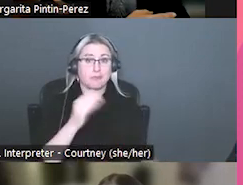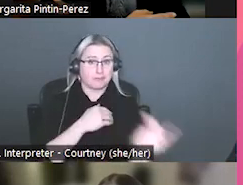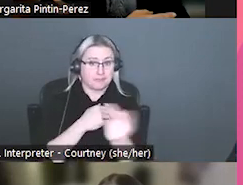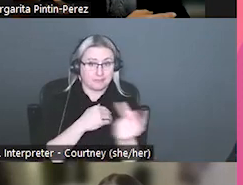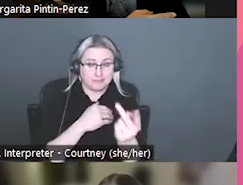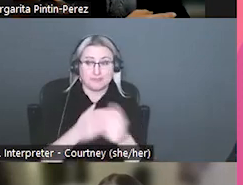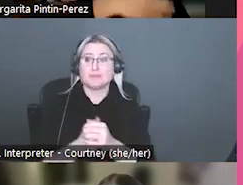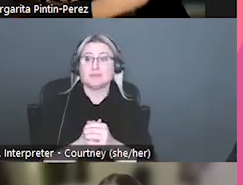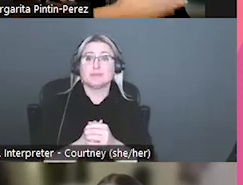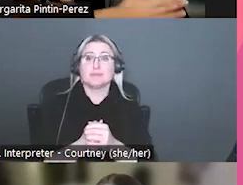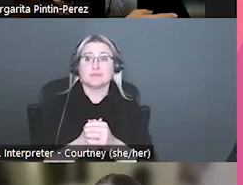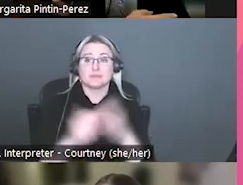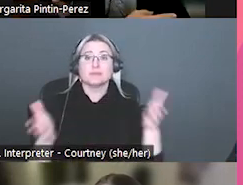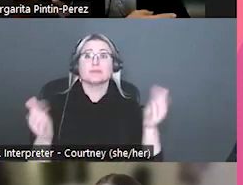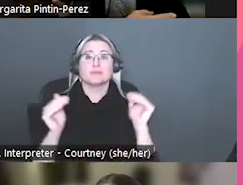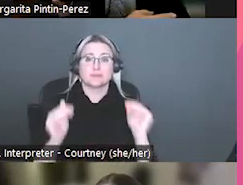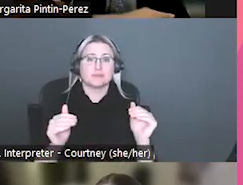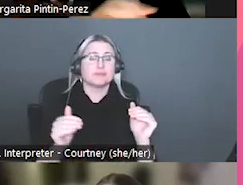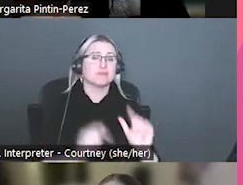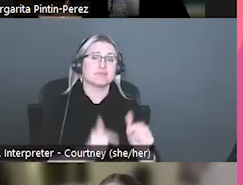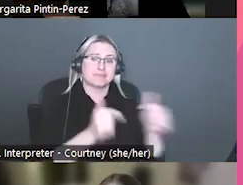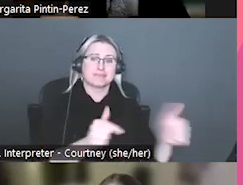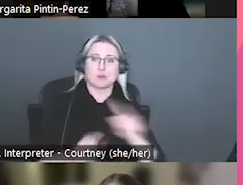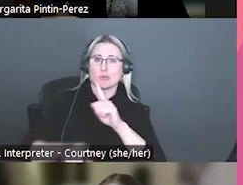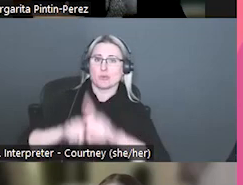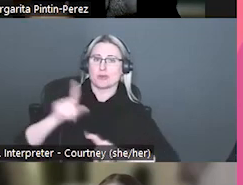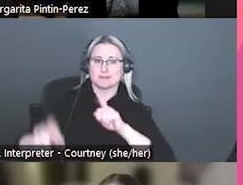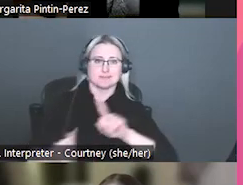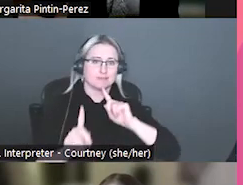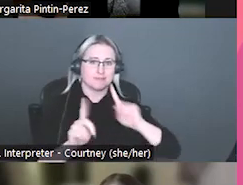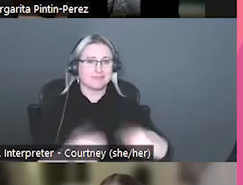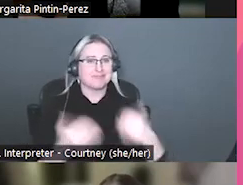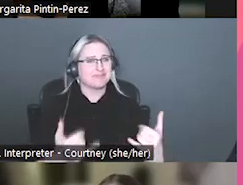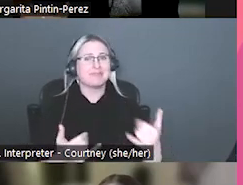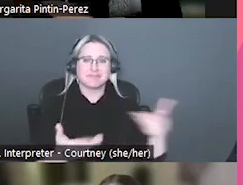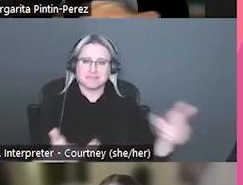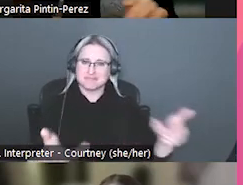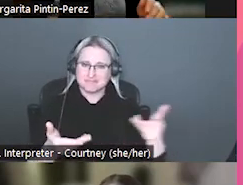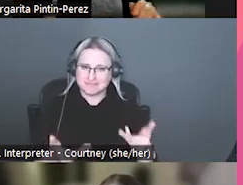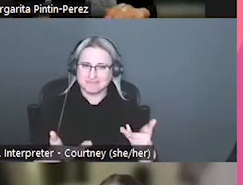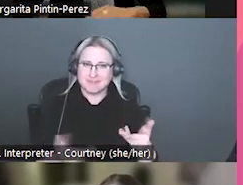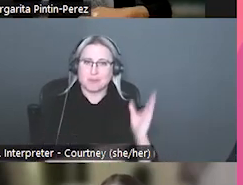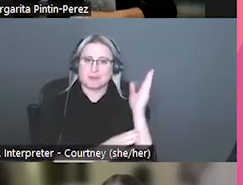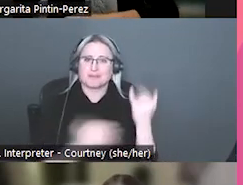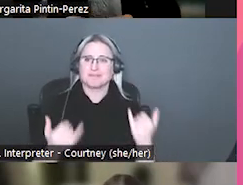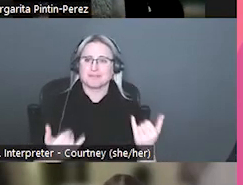Raman, and then moving into a Q&A. Please join me in welcoming our presenters today.